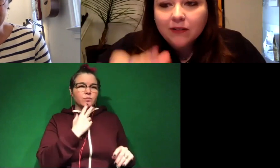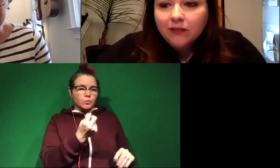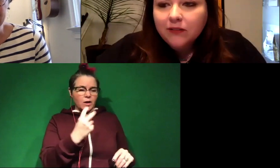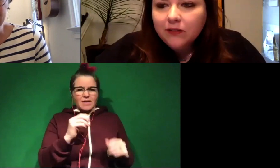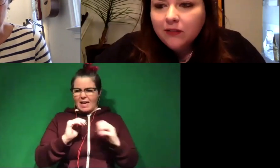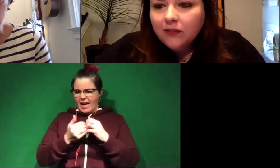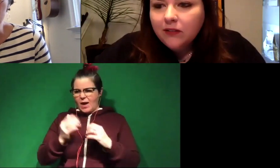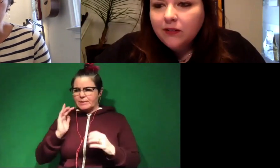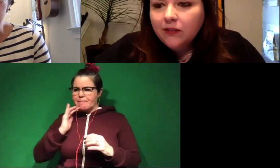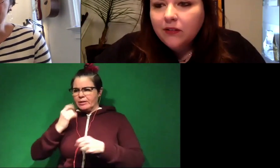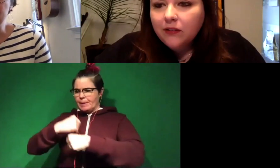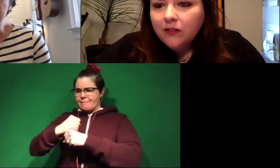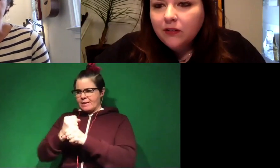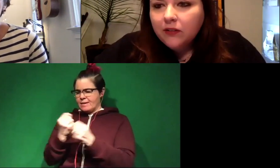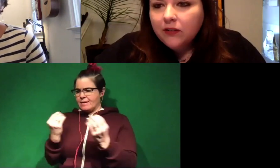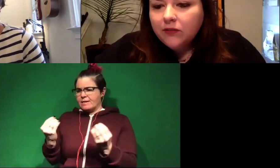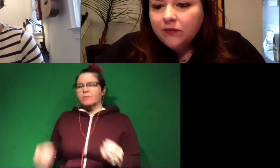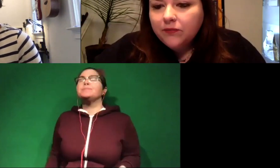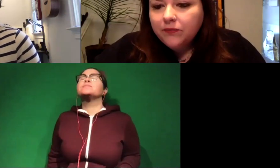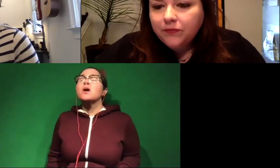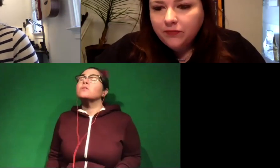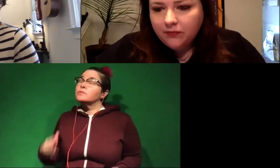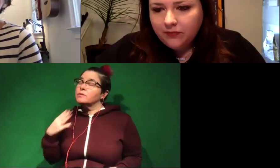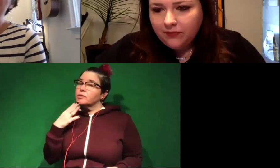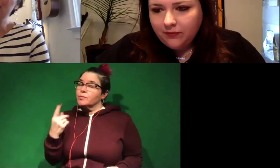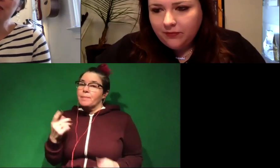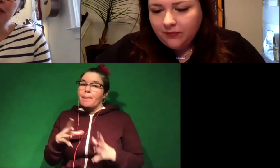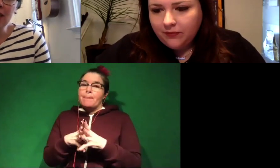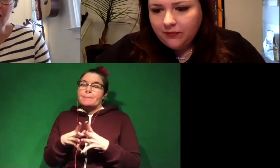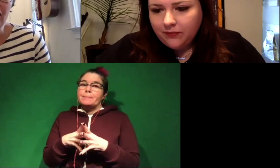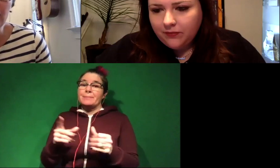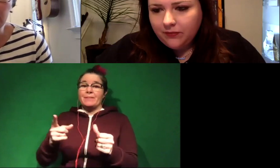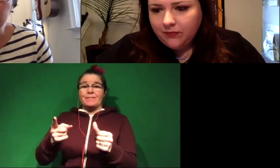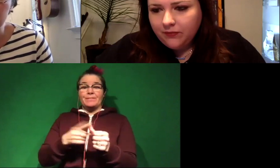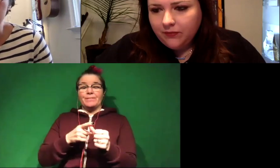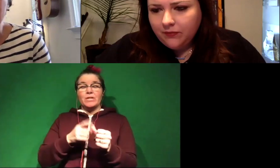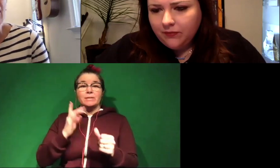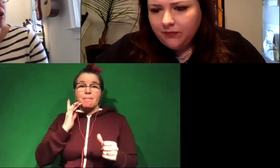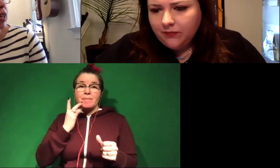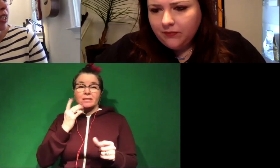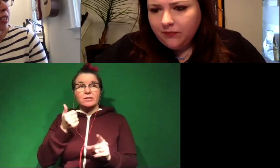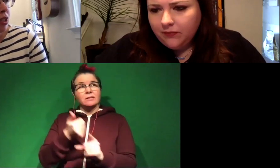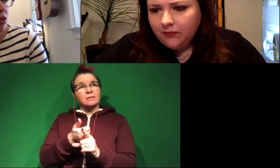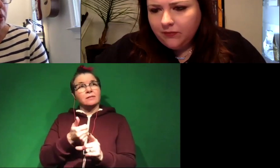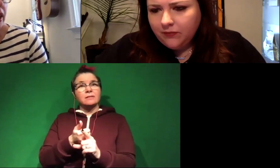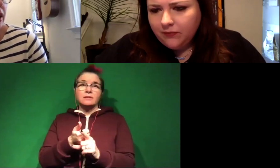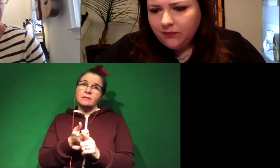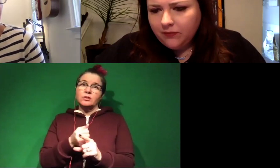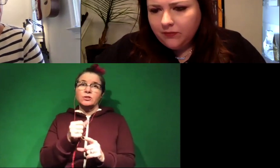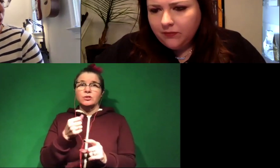made? Oh, that's a good one. So the first bacteria are probably about, I think it's like 2